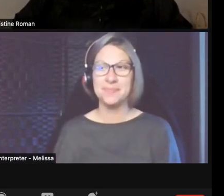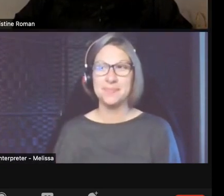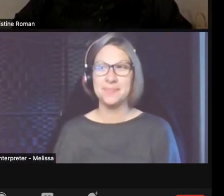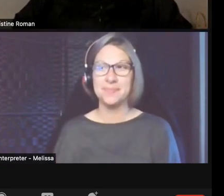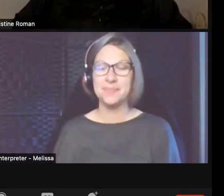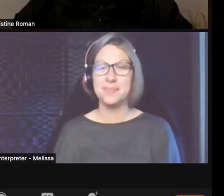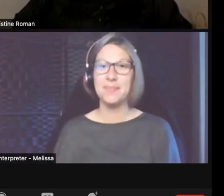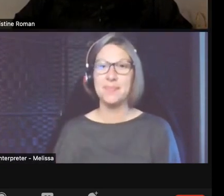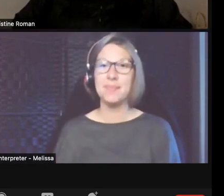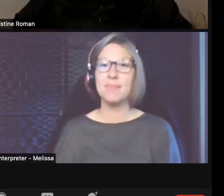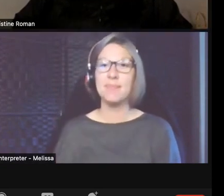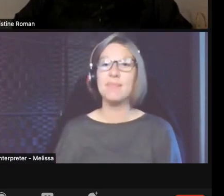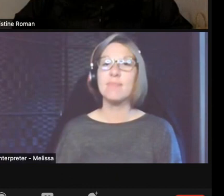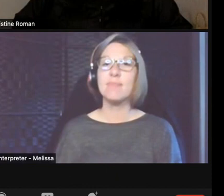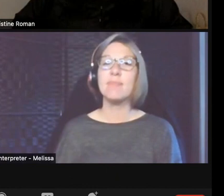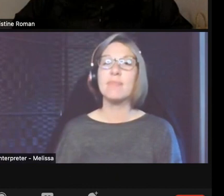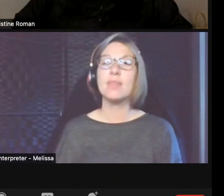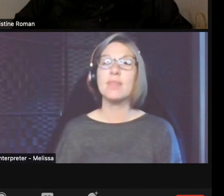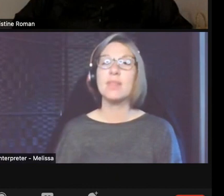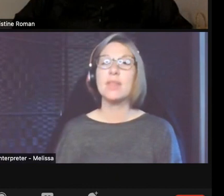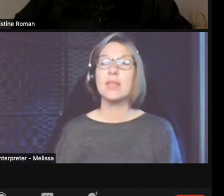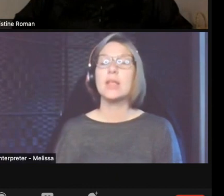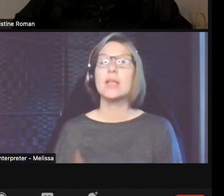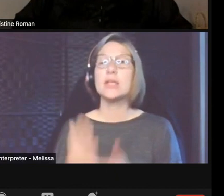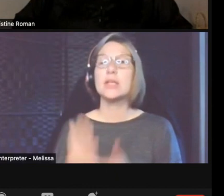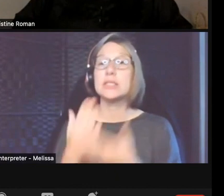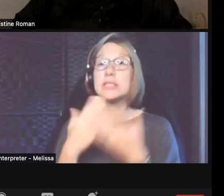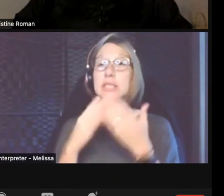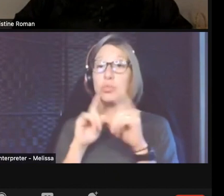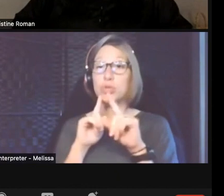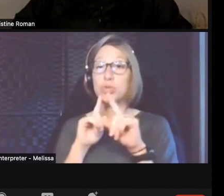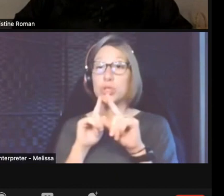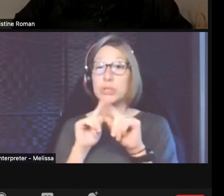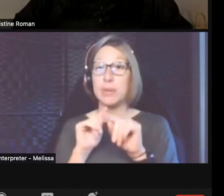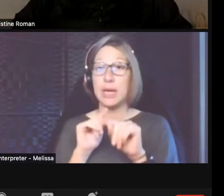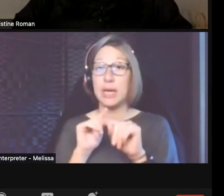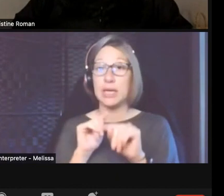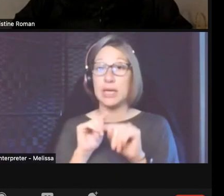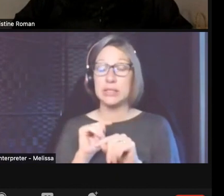So we have some responses that say